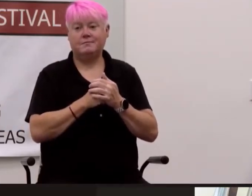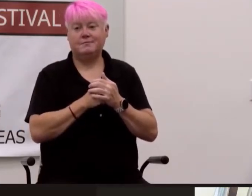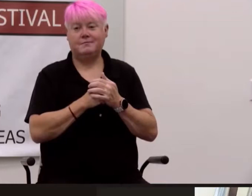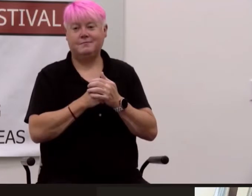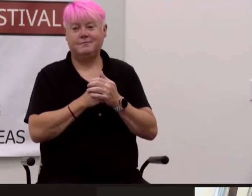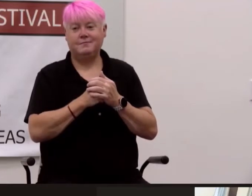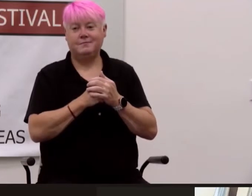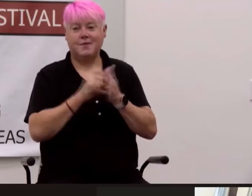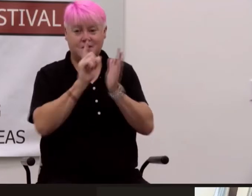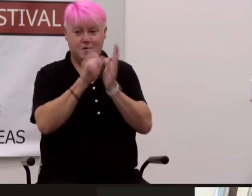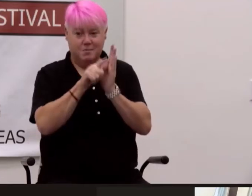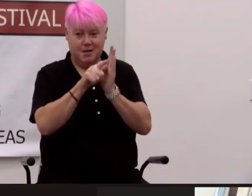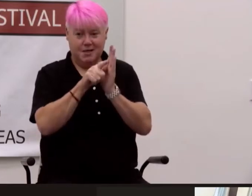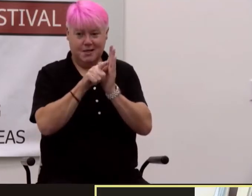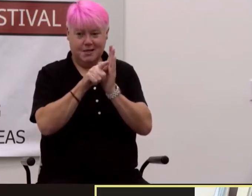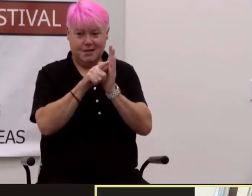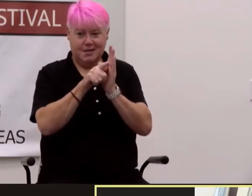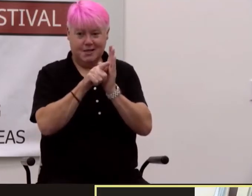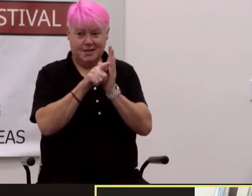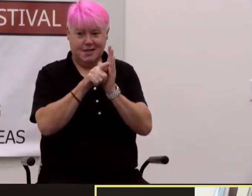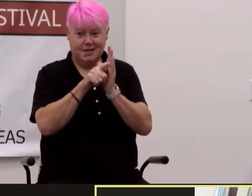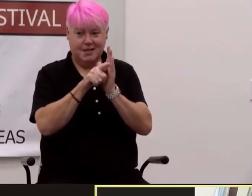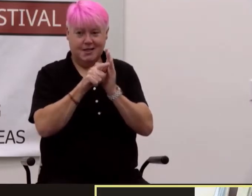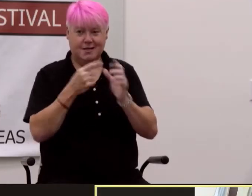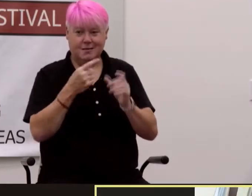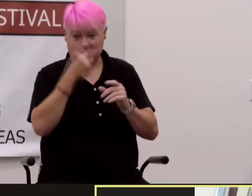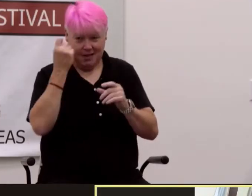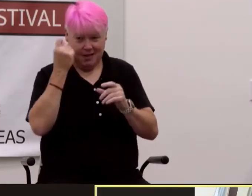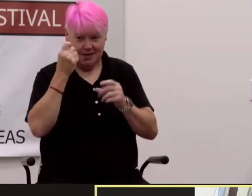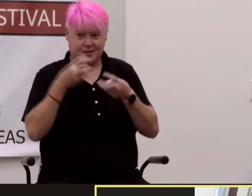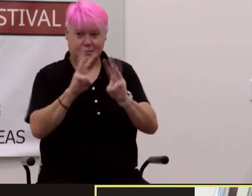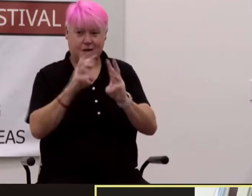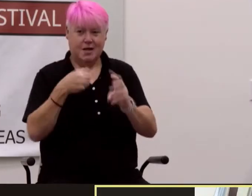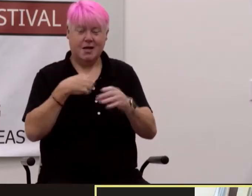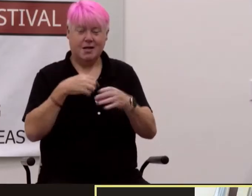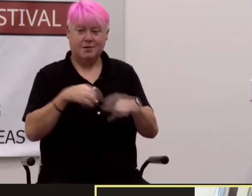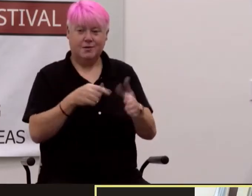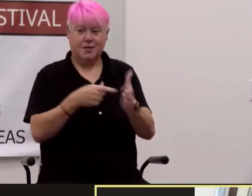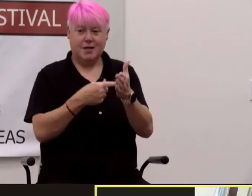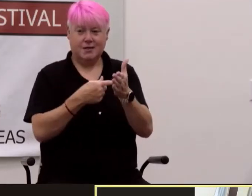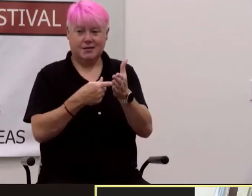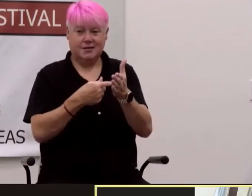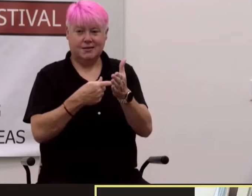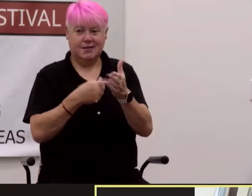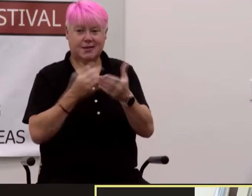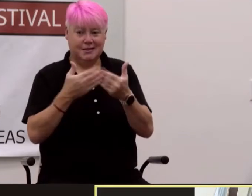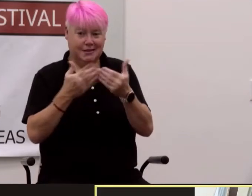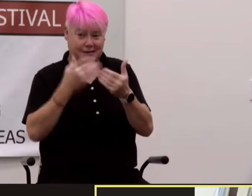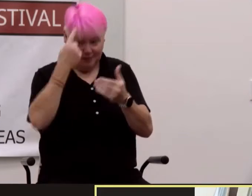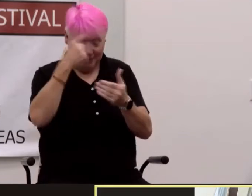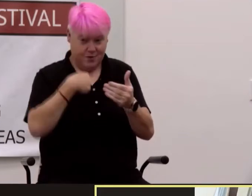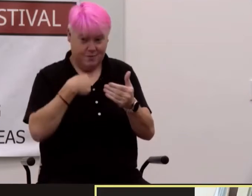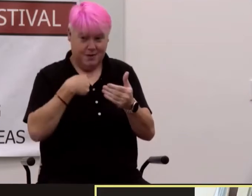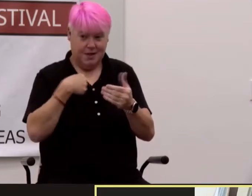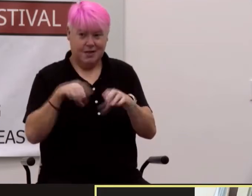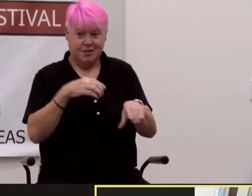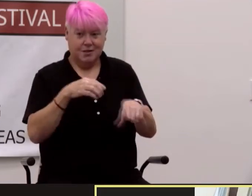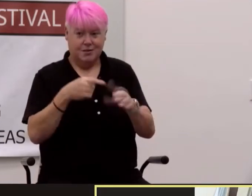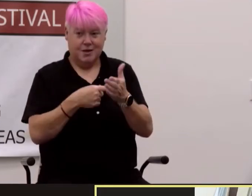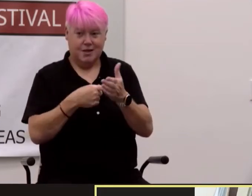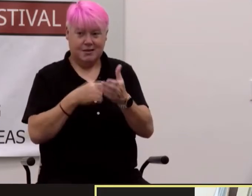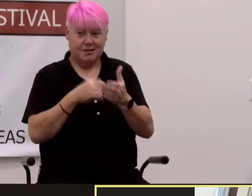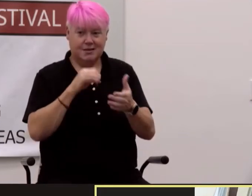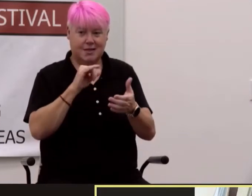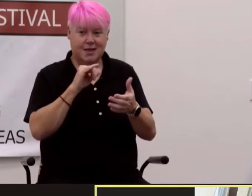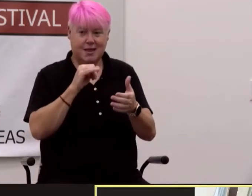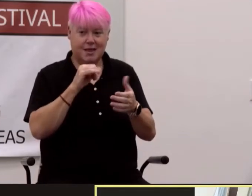to the minute, you know. And it's just because it's the way I do things. It's easier for me to do things that way than make all